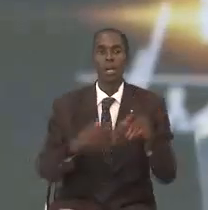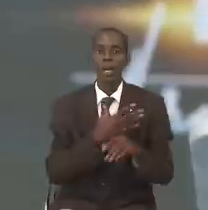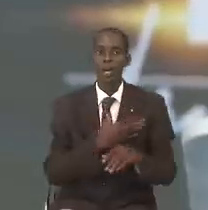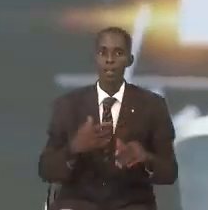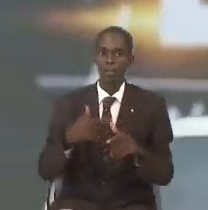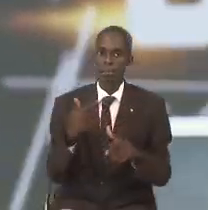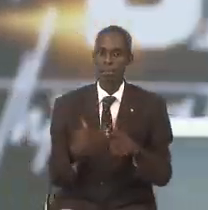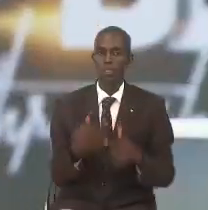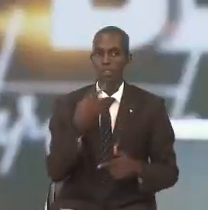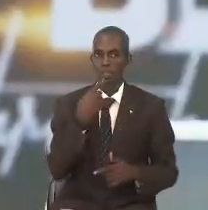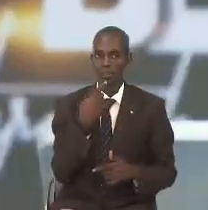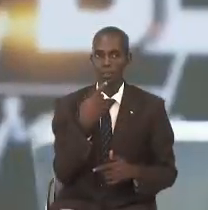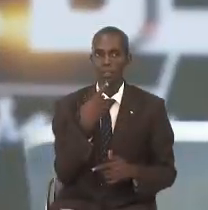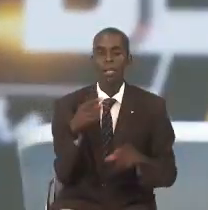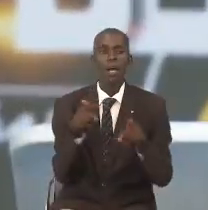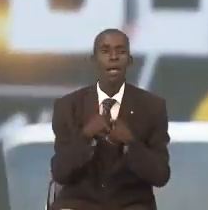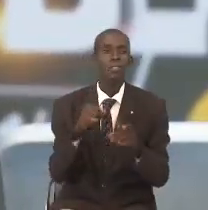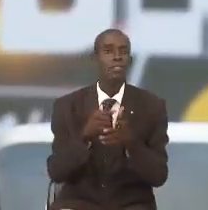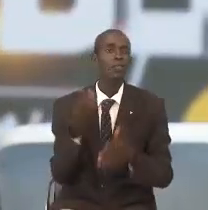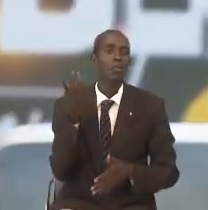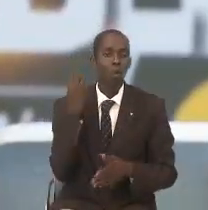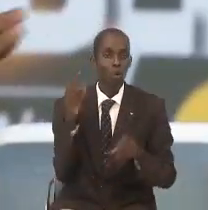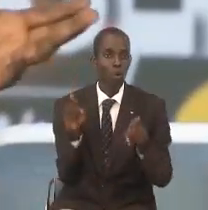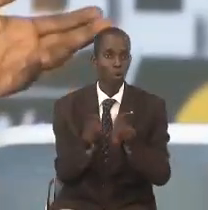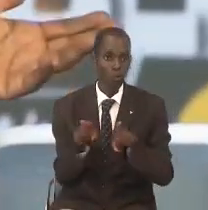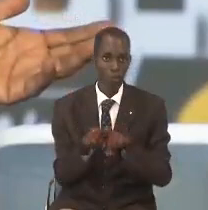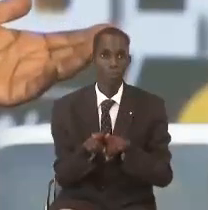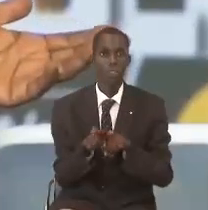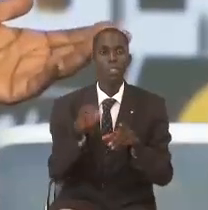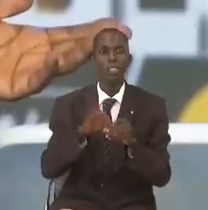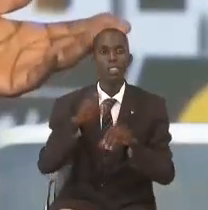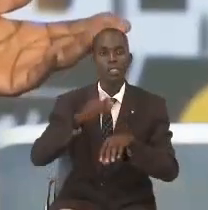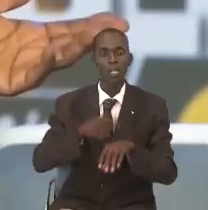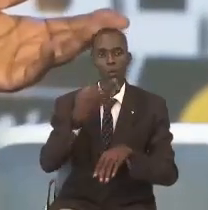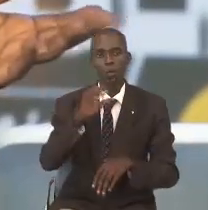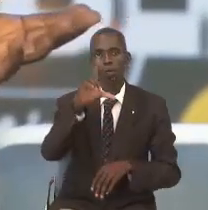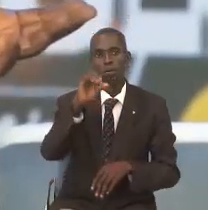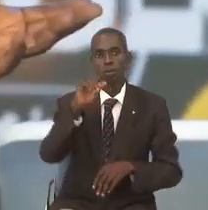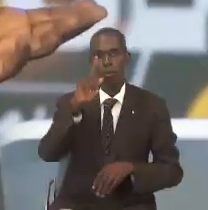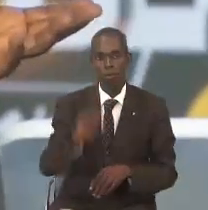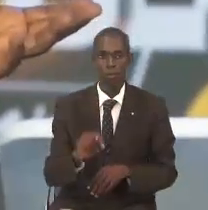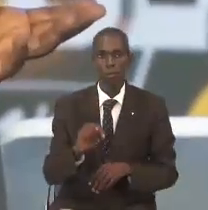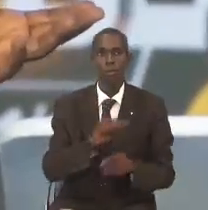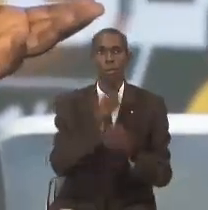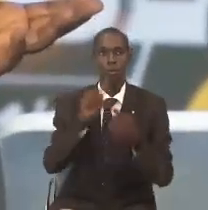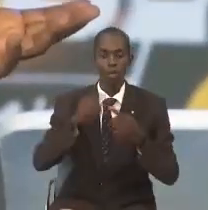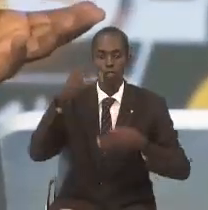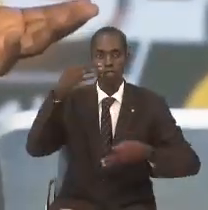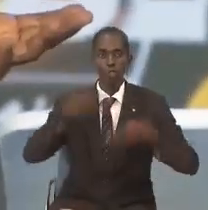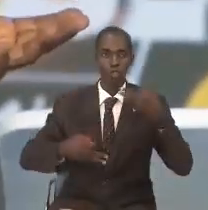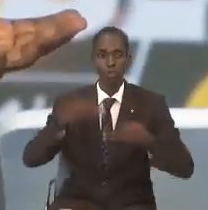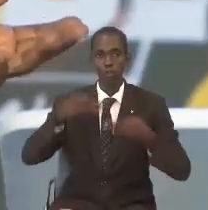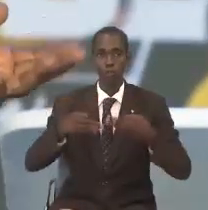said, and as it was also in the time of Lot, when judgment came